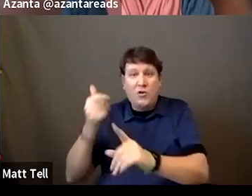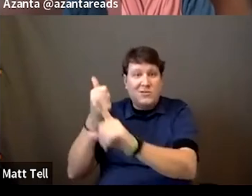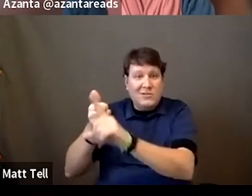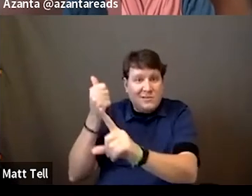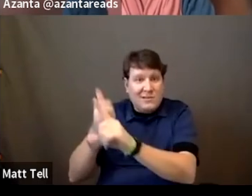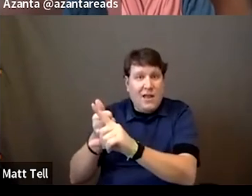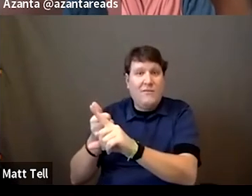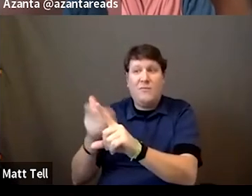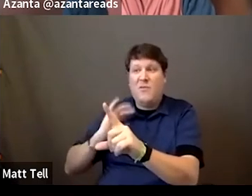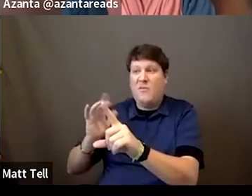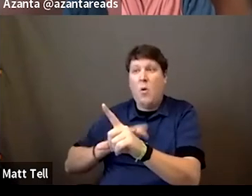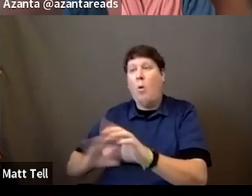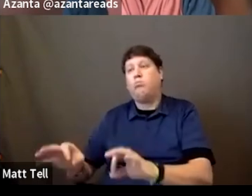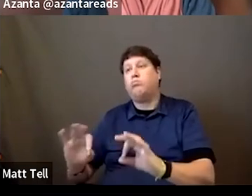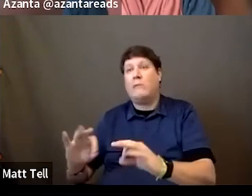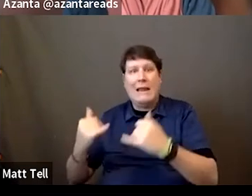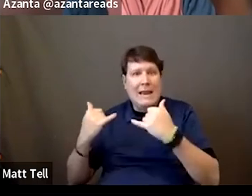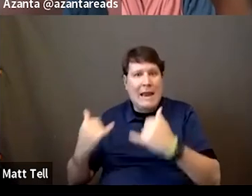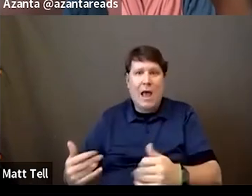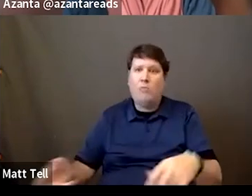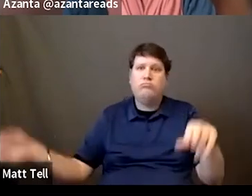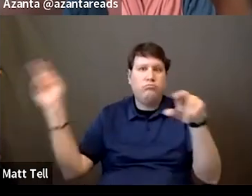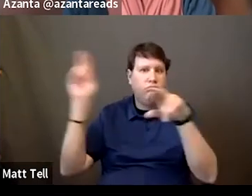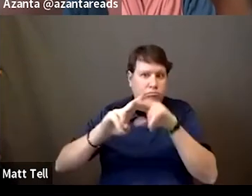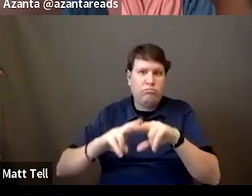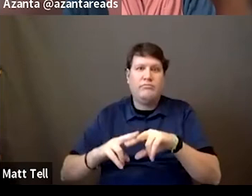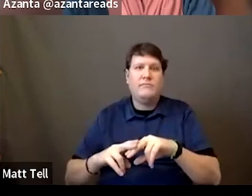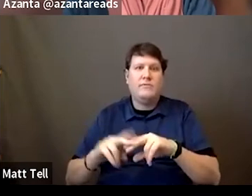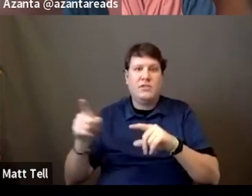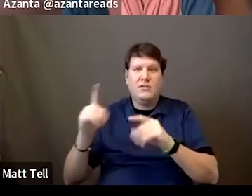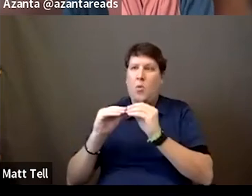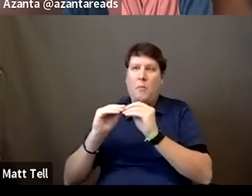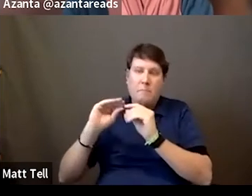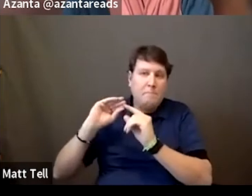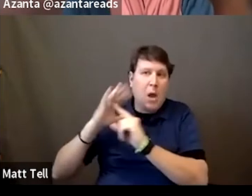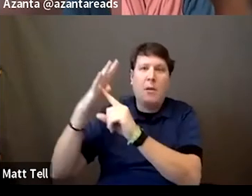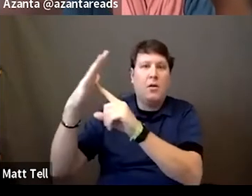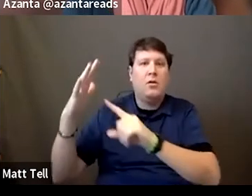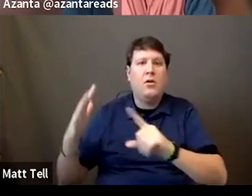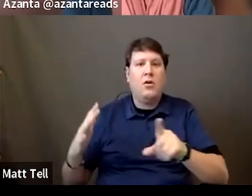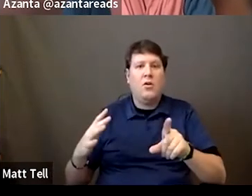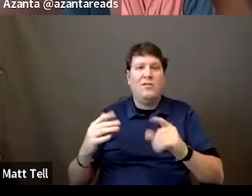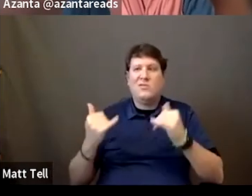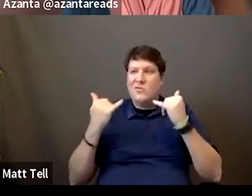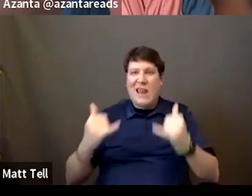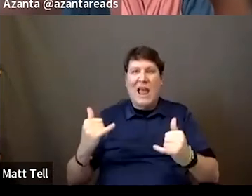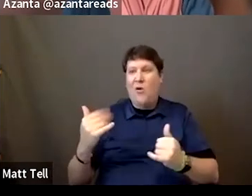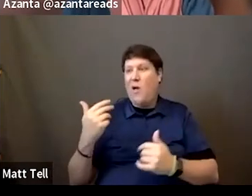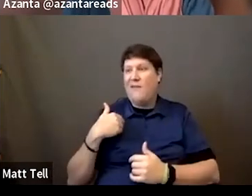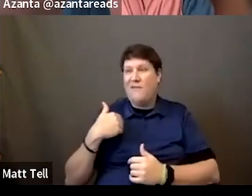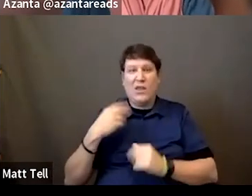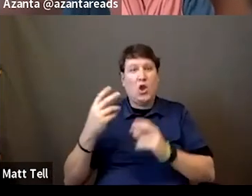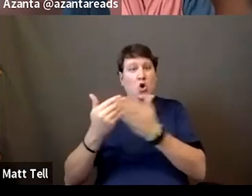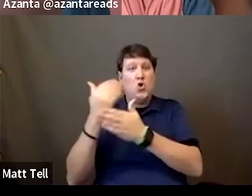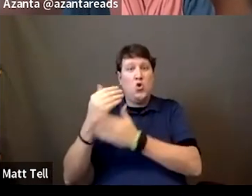was, it had a very small cult following of like alien romance you know, folks who follow that genre, which, you know, no judgment,